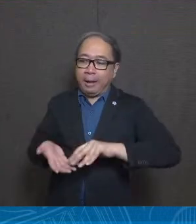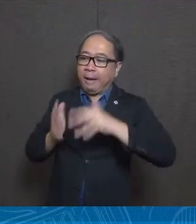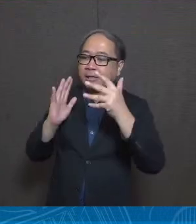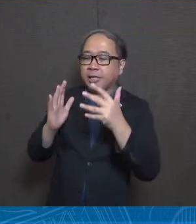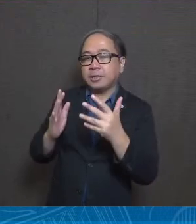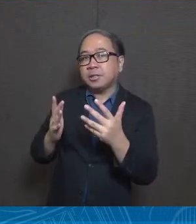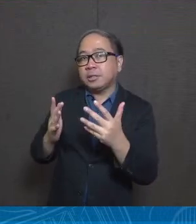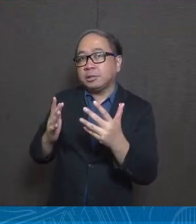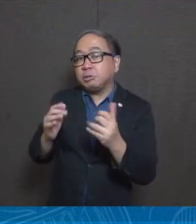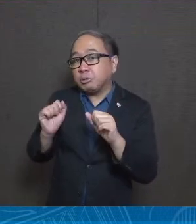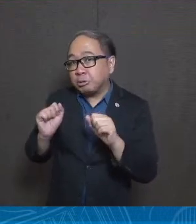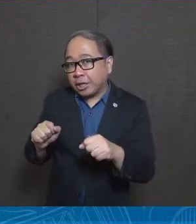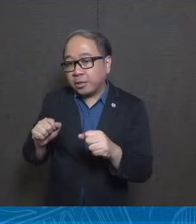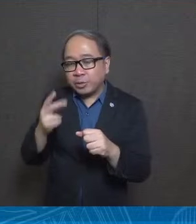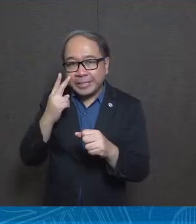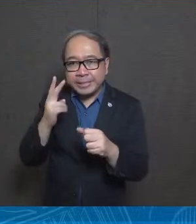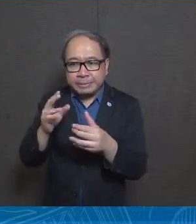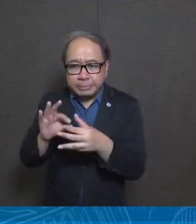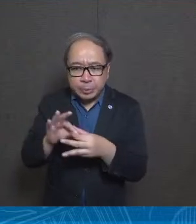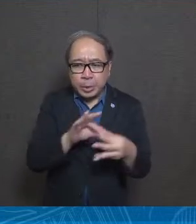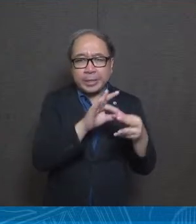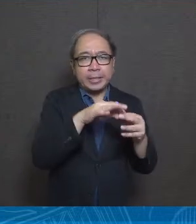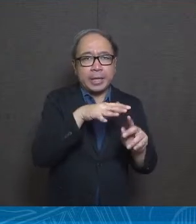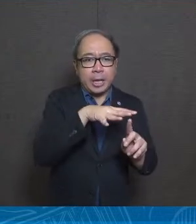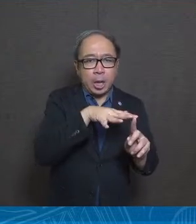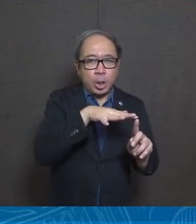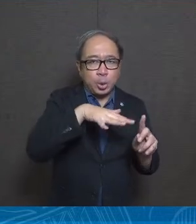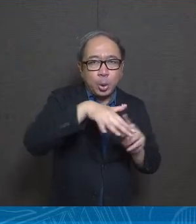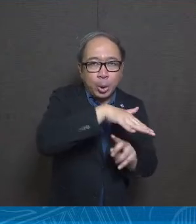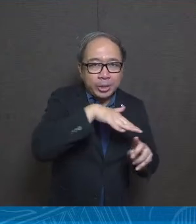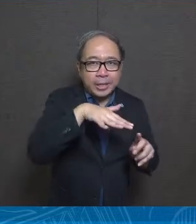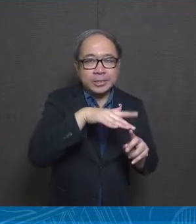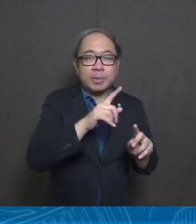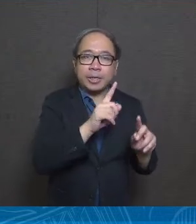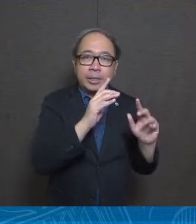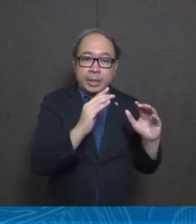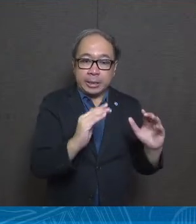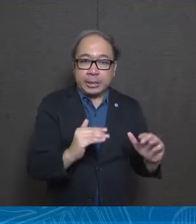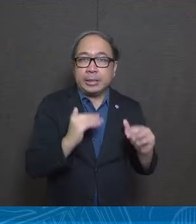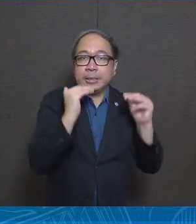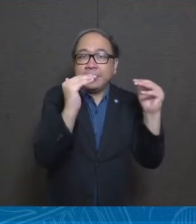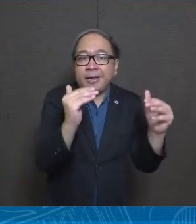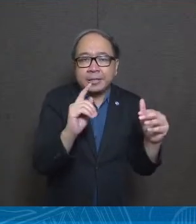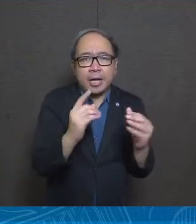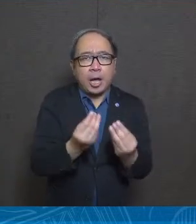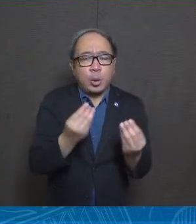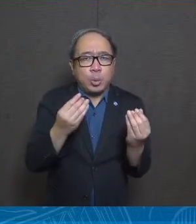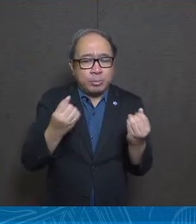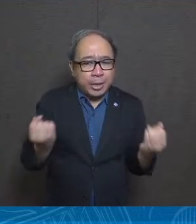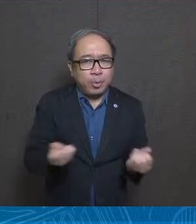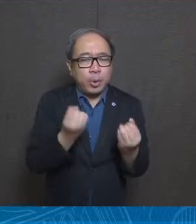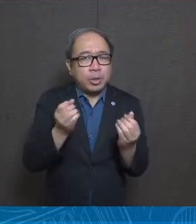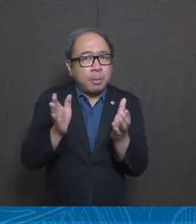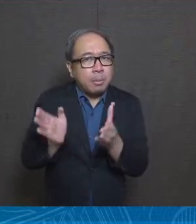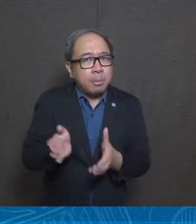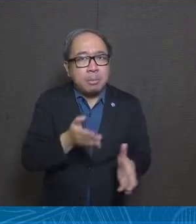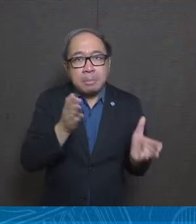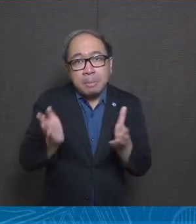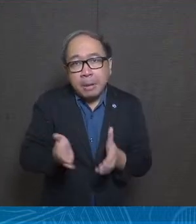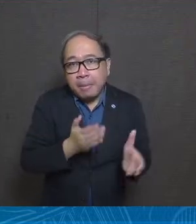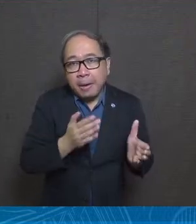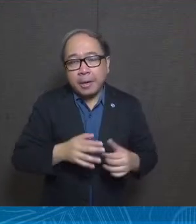then we can actually learn what the next step, what's the next level of preparedness. So that's one example. Can I just give another one,